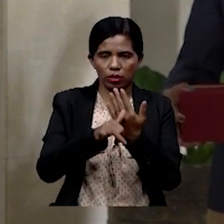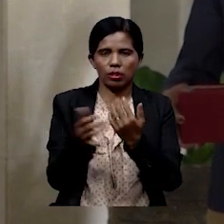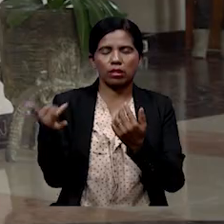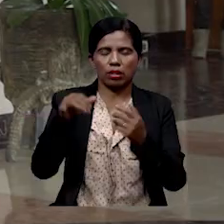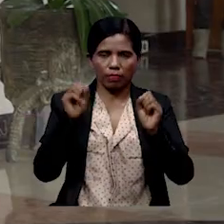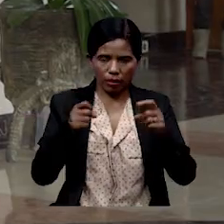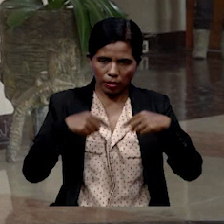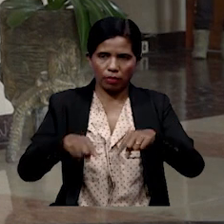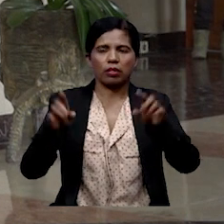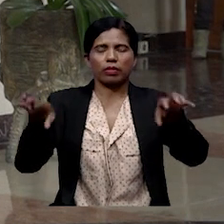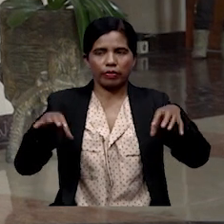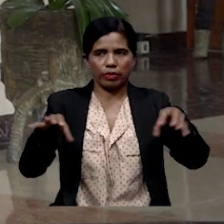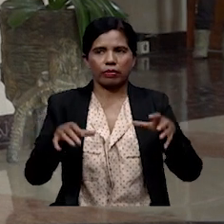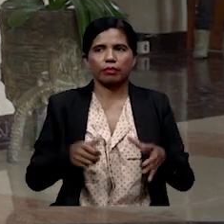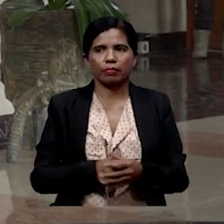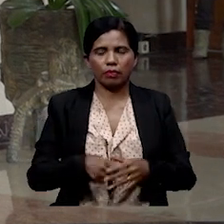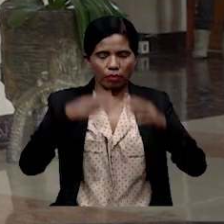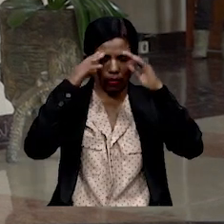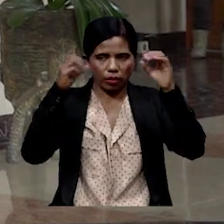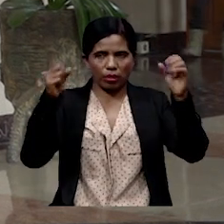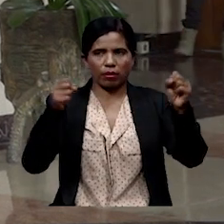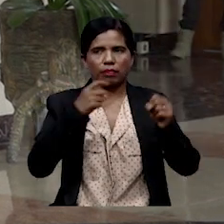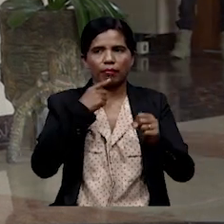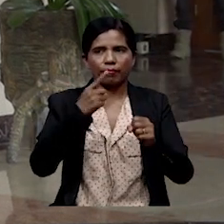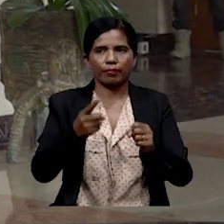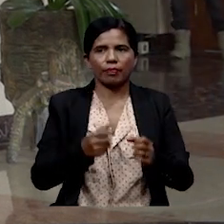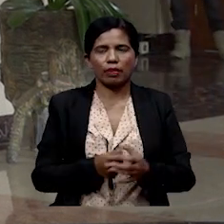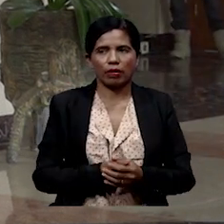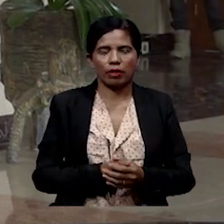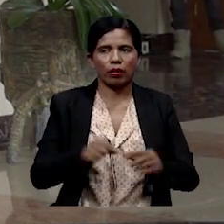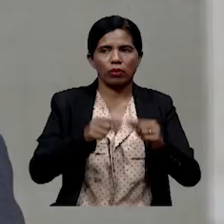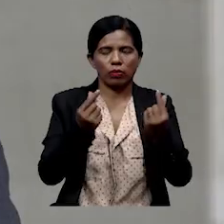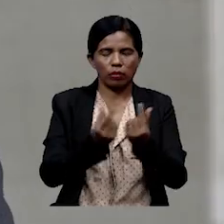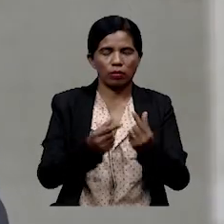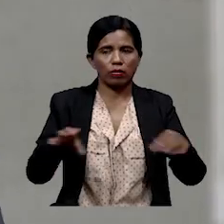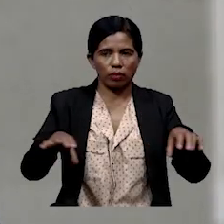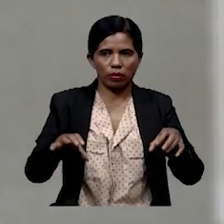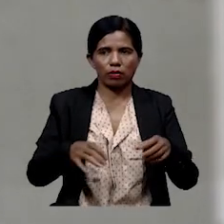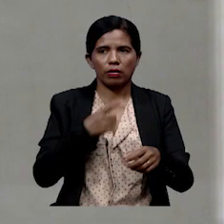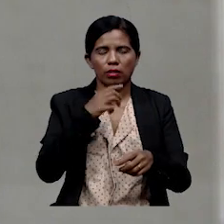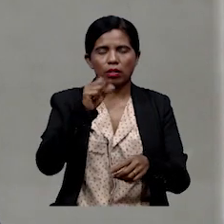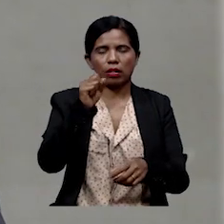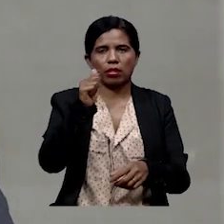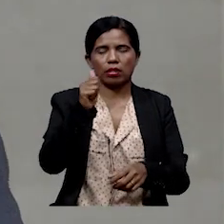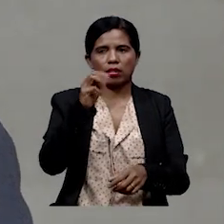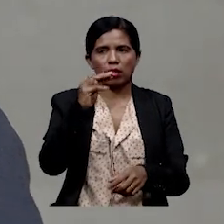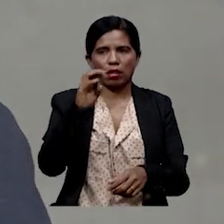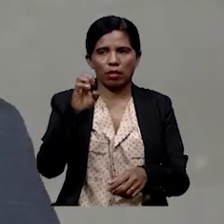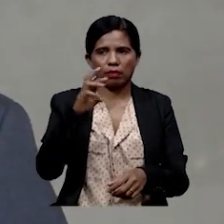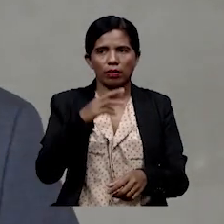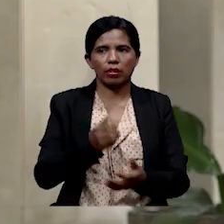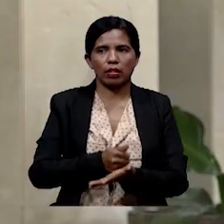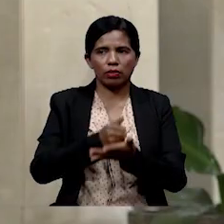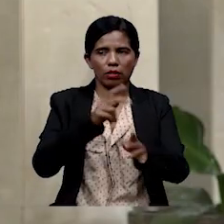ba. Presidente Arabian Centers Human Resource Group Jobs Global, Samer Salibi Hatete, se